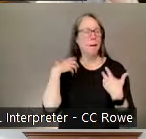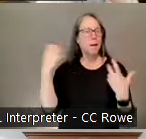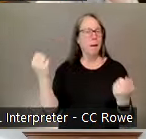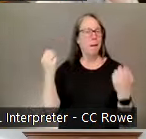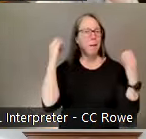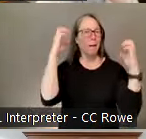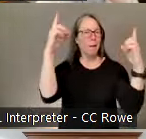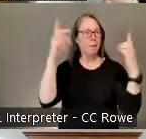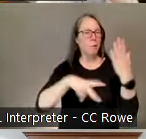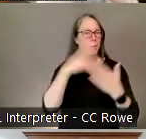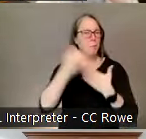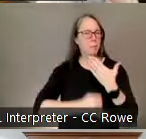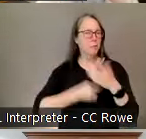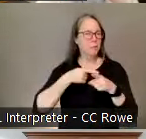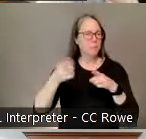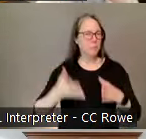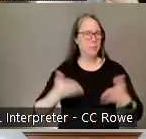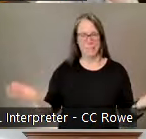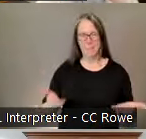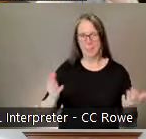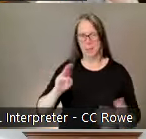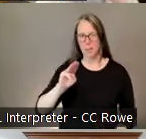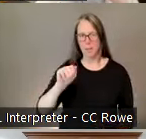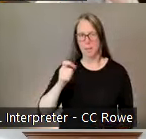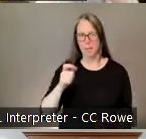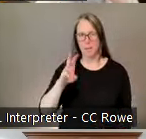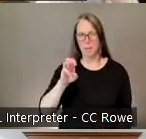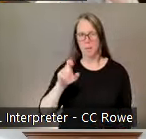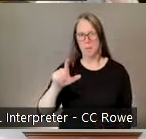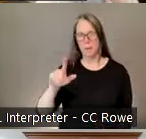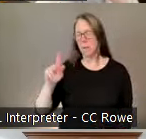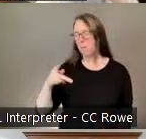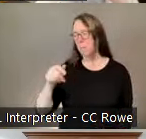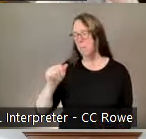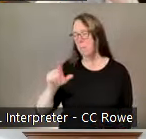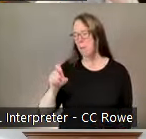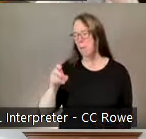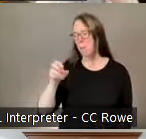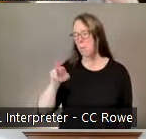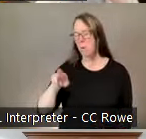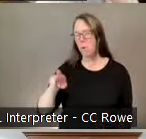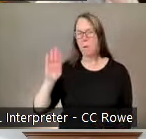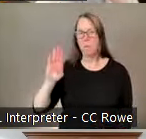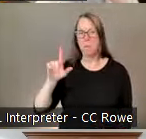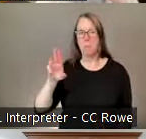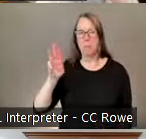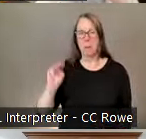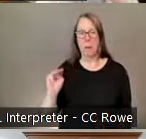Project Specialist at the Maxwell and Eleanor Blum Patient Family Learning Center at Mass General.